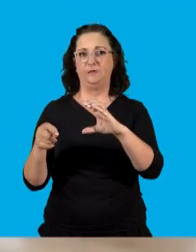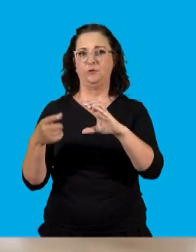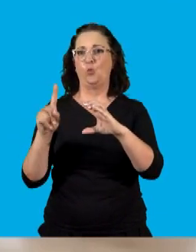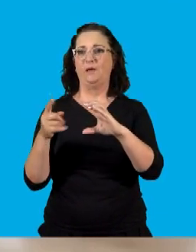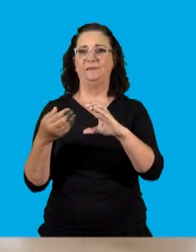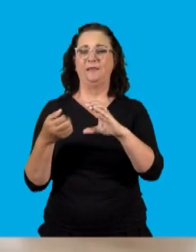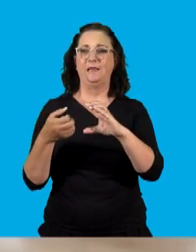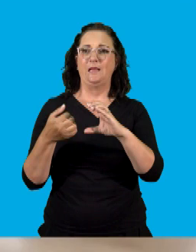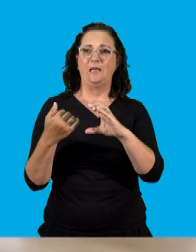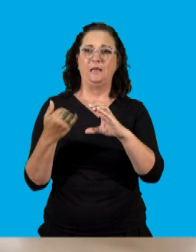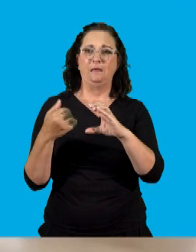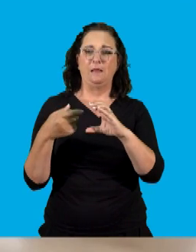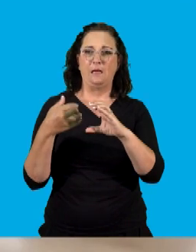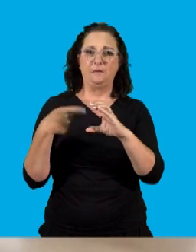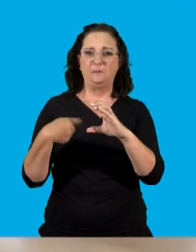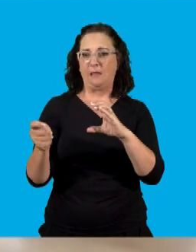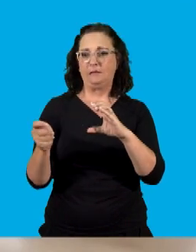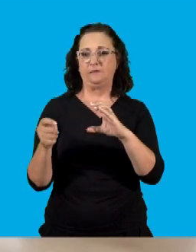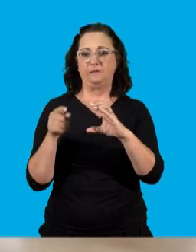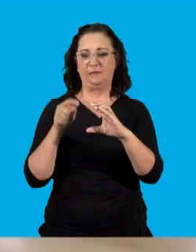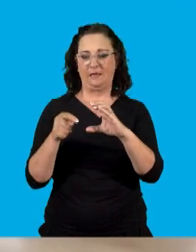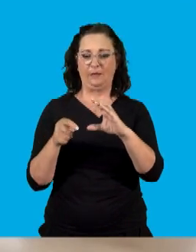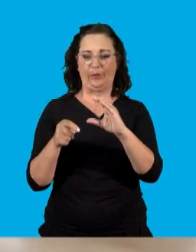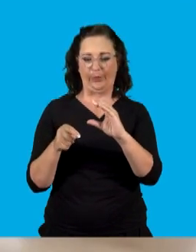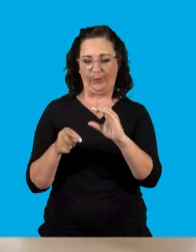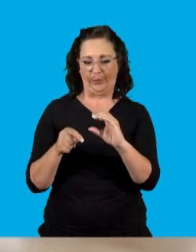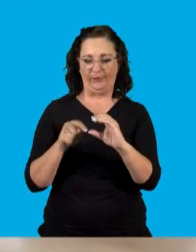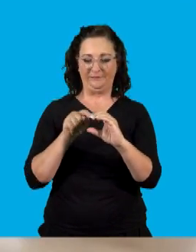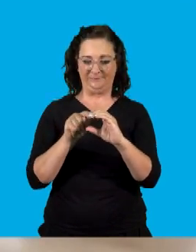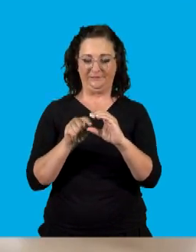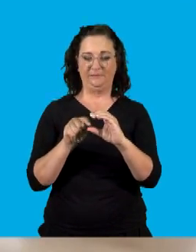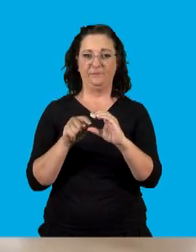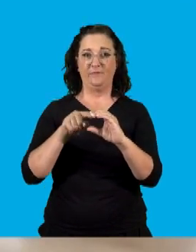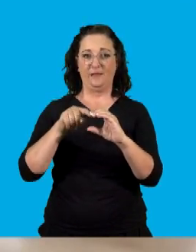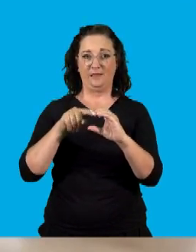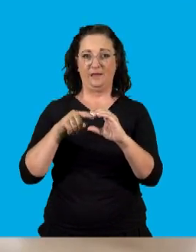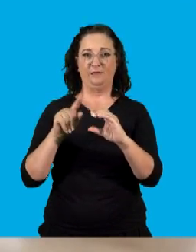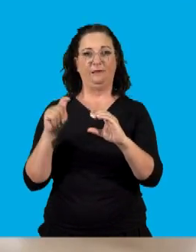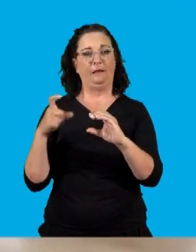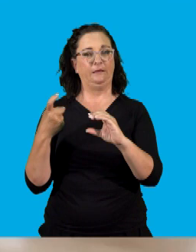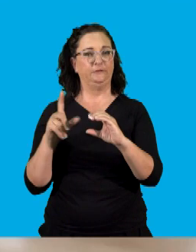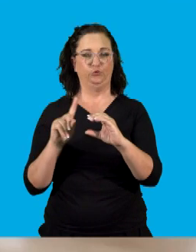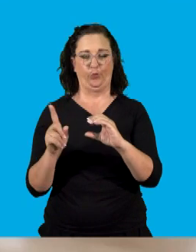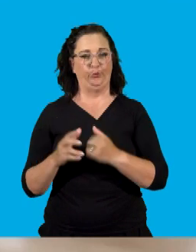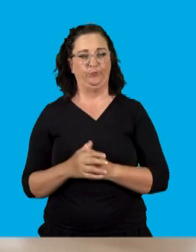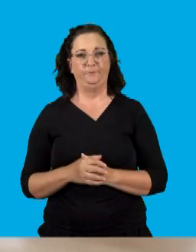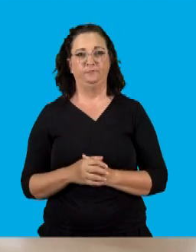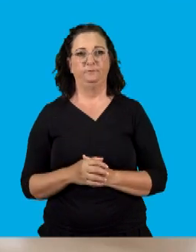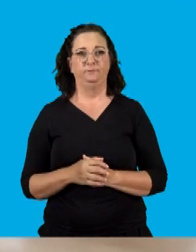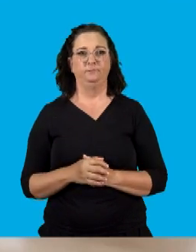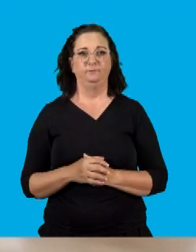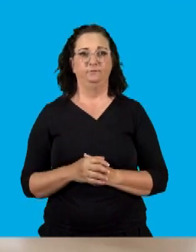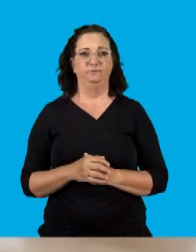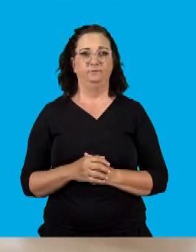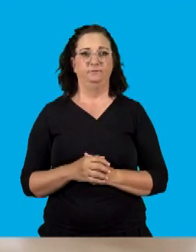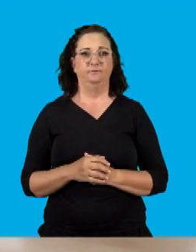their expenses, on their expenditures. So whatever income that is left, that particular income is not taxed. Let us